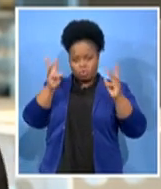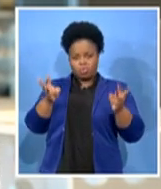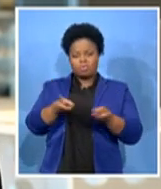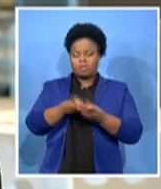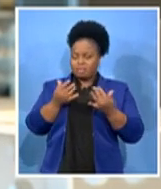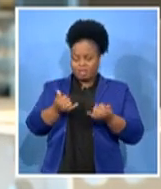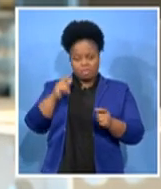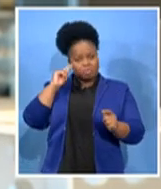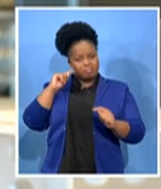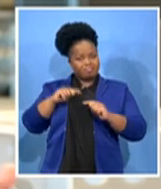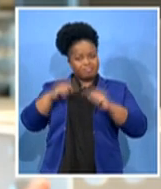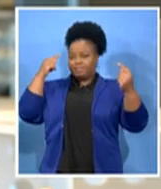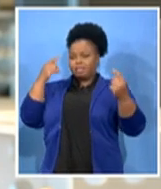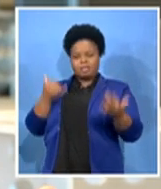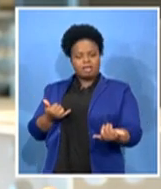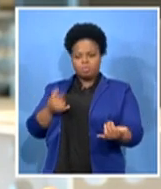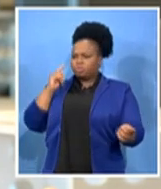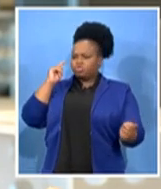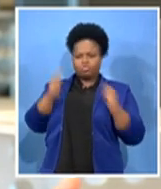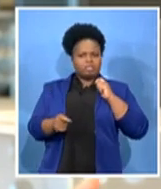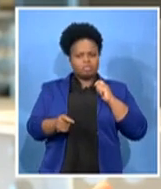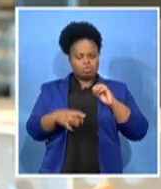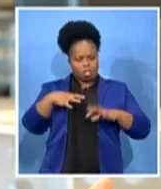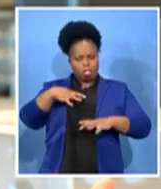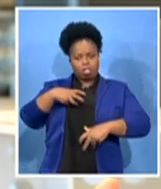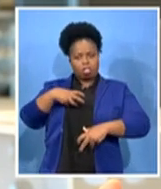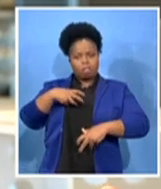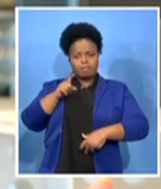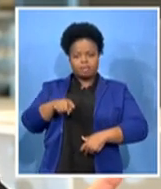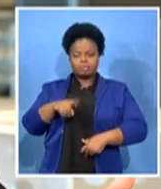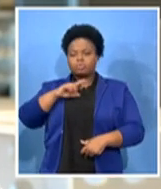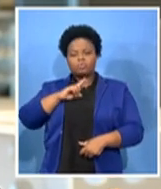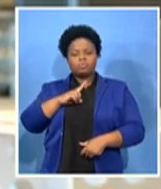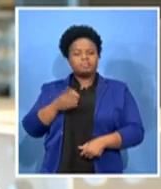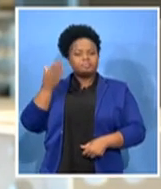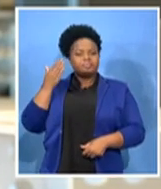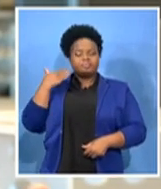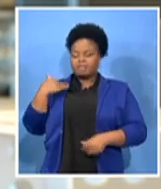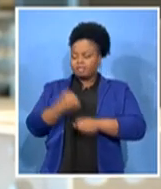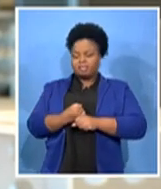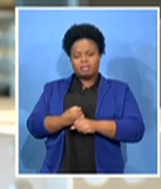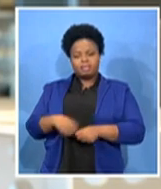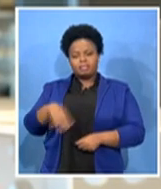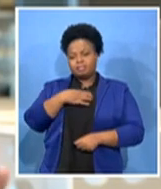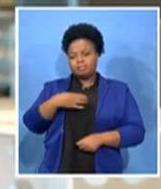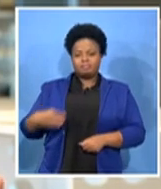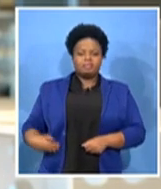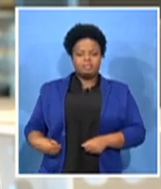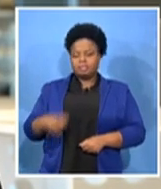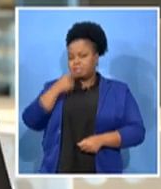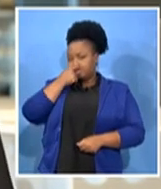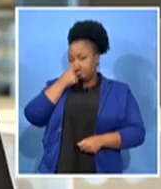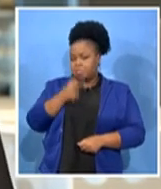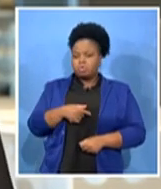to be able to adapt? I mean, when the president last year made those promises, what is it that they were going to do? No one